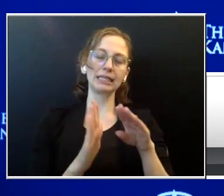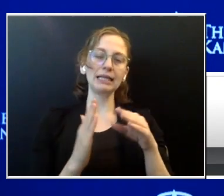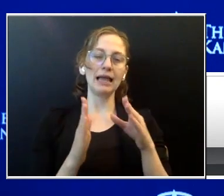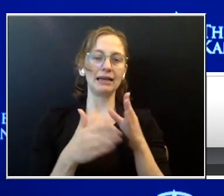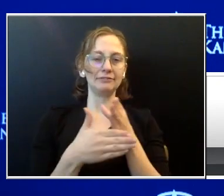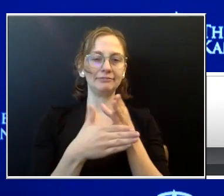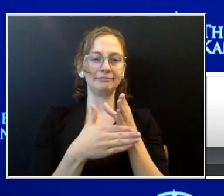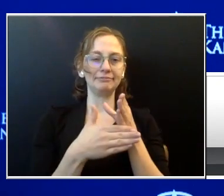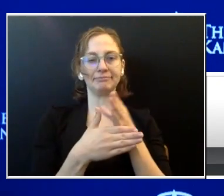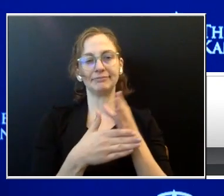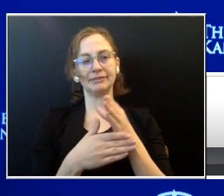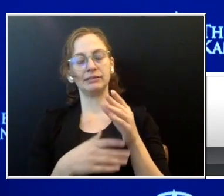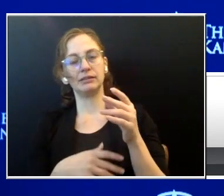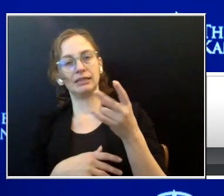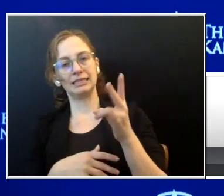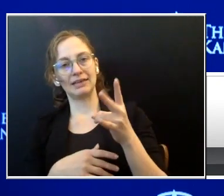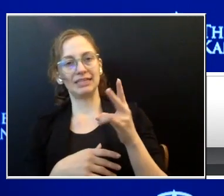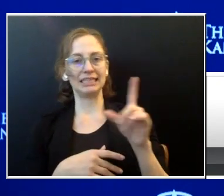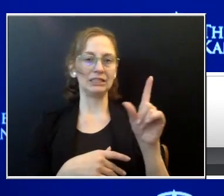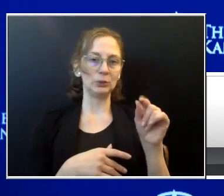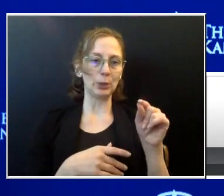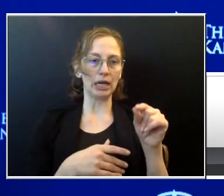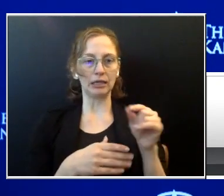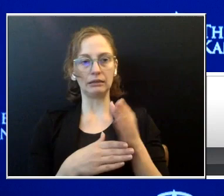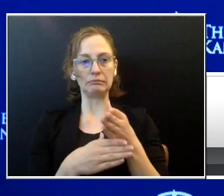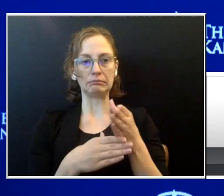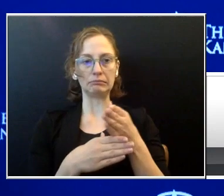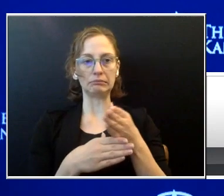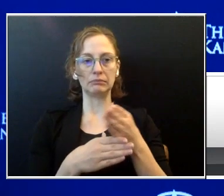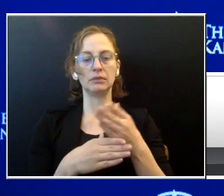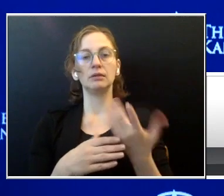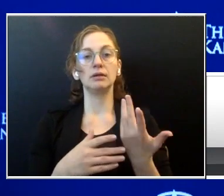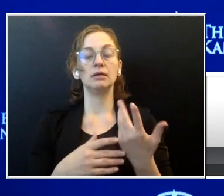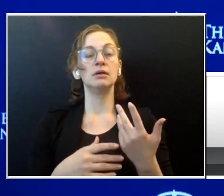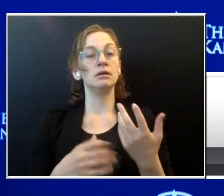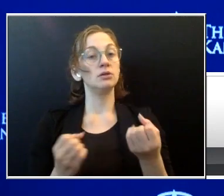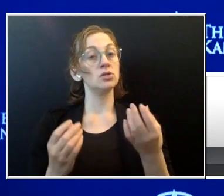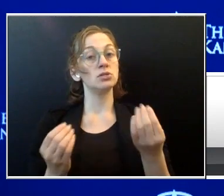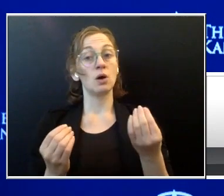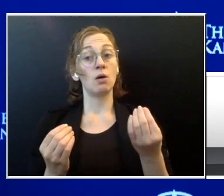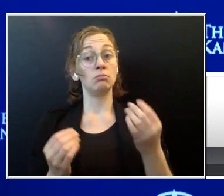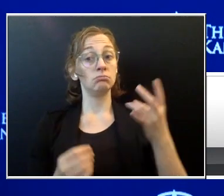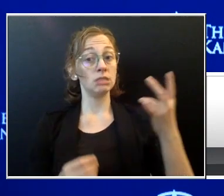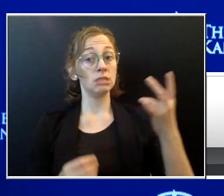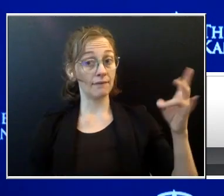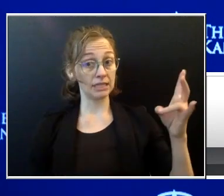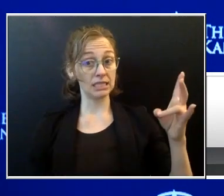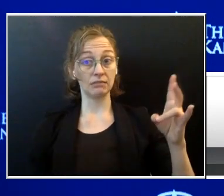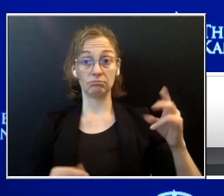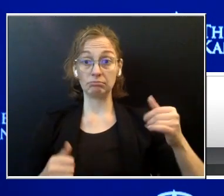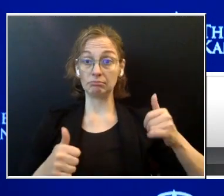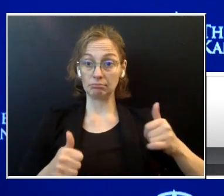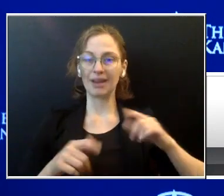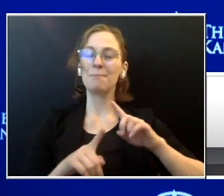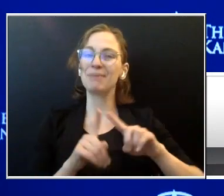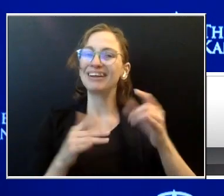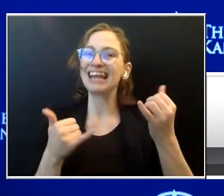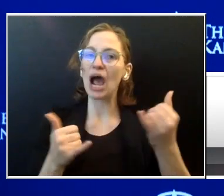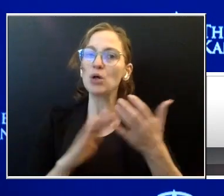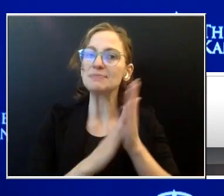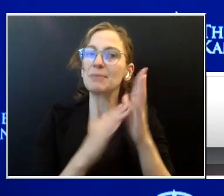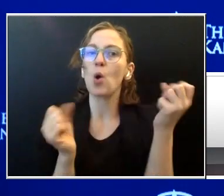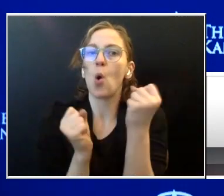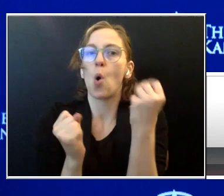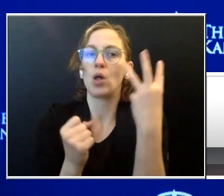haven't gone up above that at this point in time, but obviously with the colder weather, we know that even more people will be inside